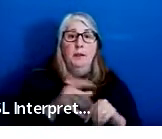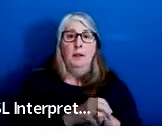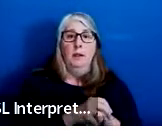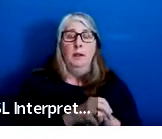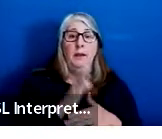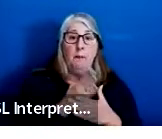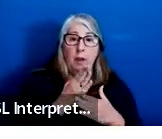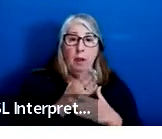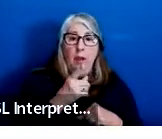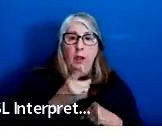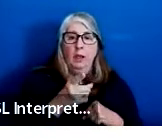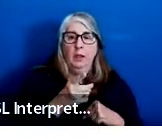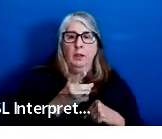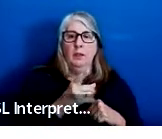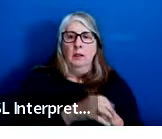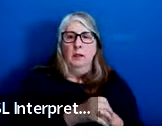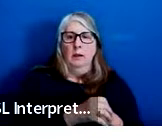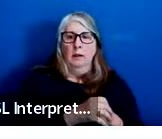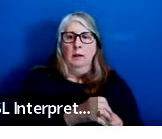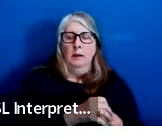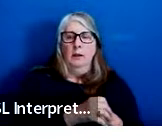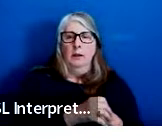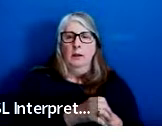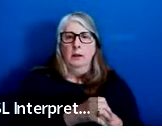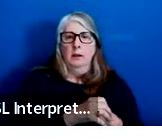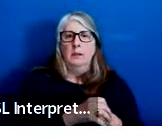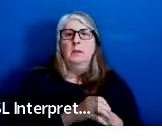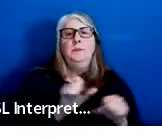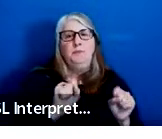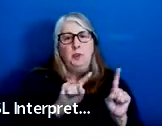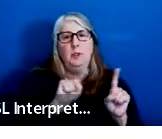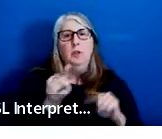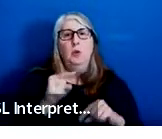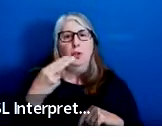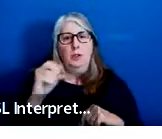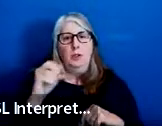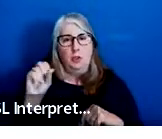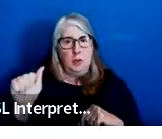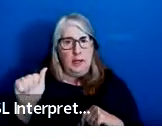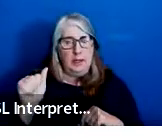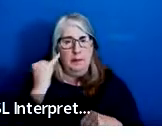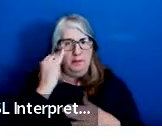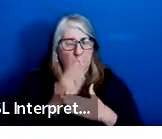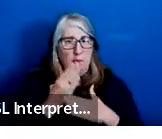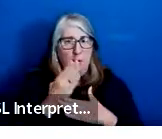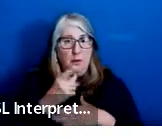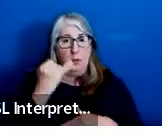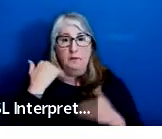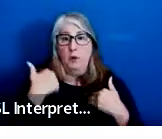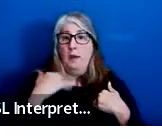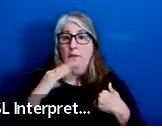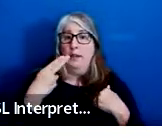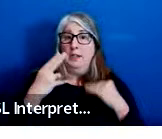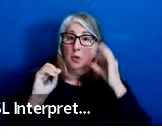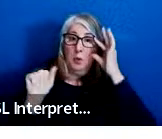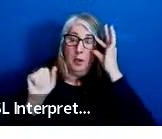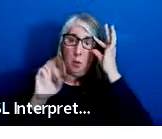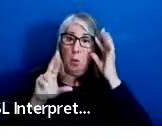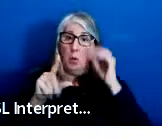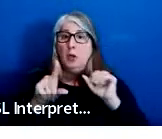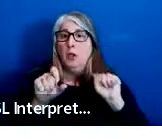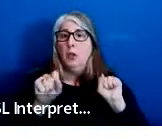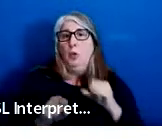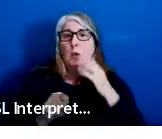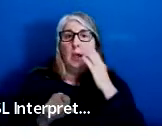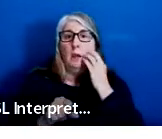bothering you, I presume that you could first go to your HOA, if you have an HOA, or you can